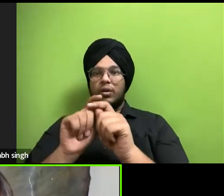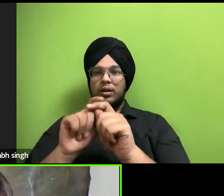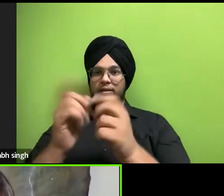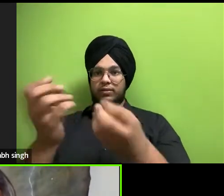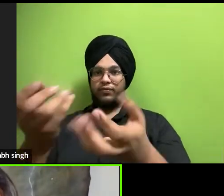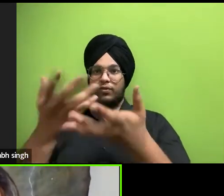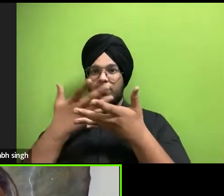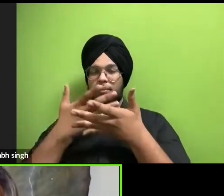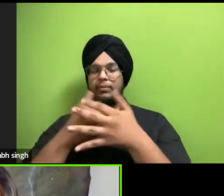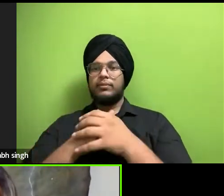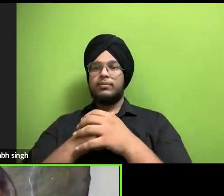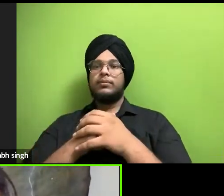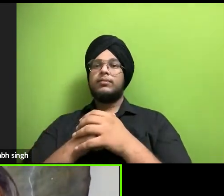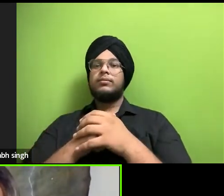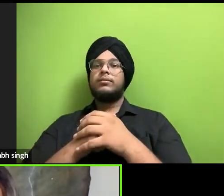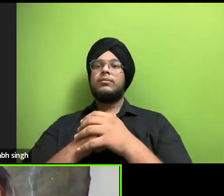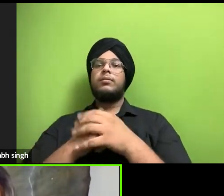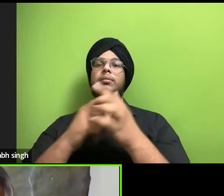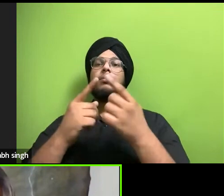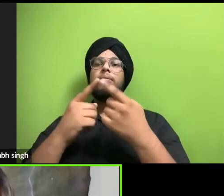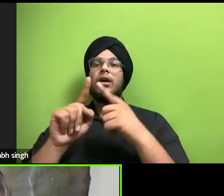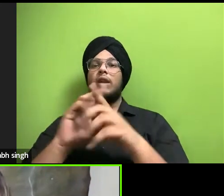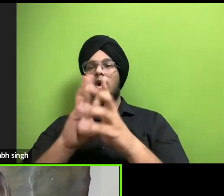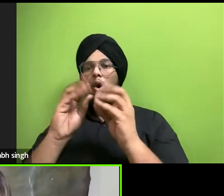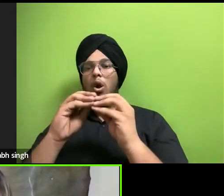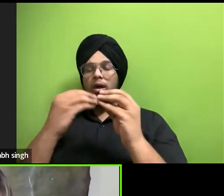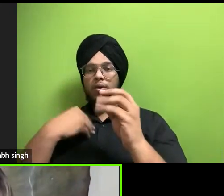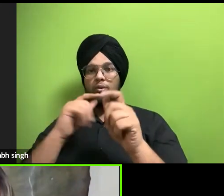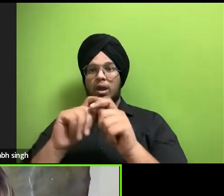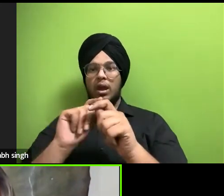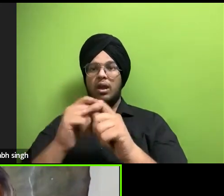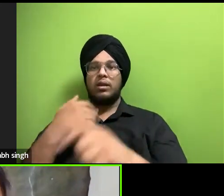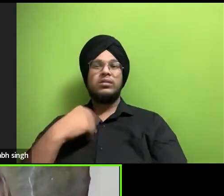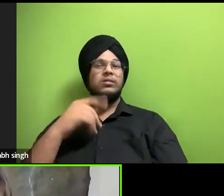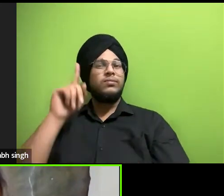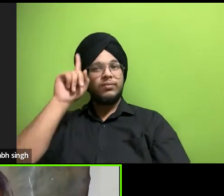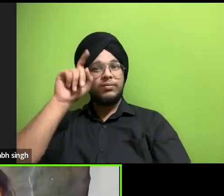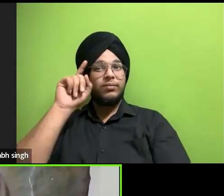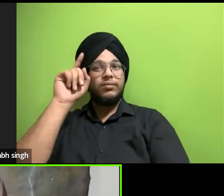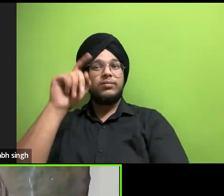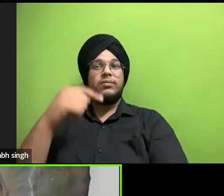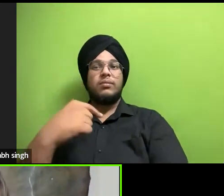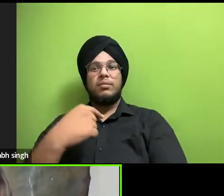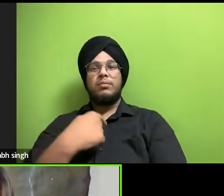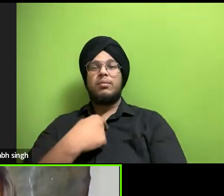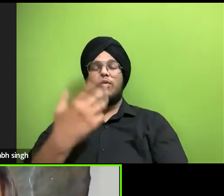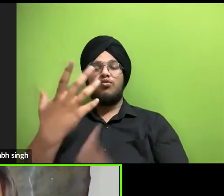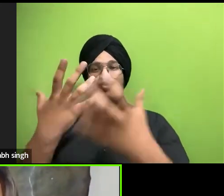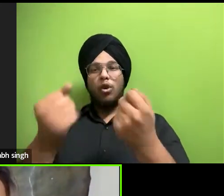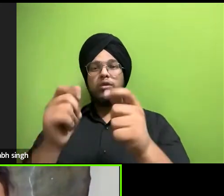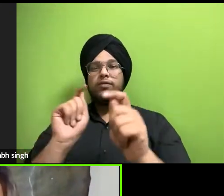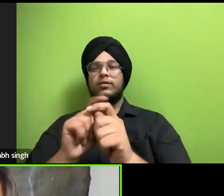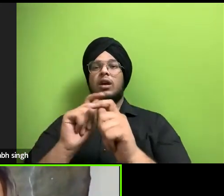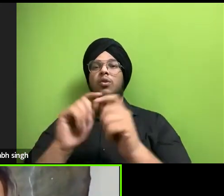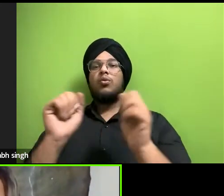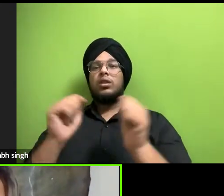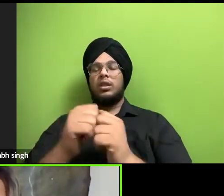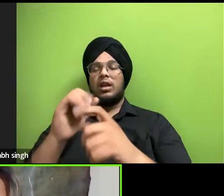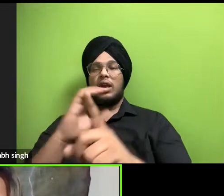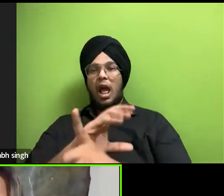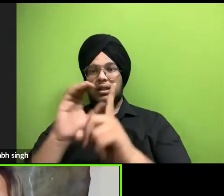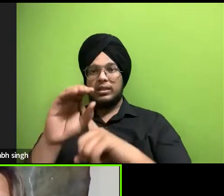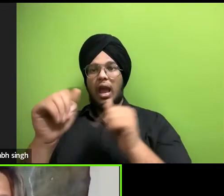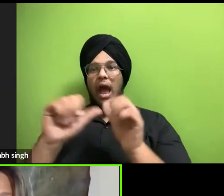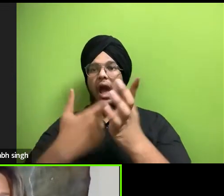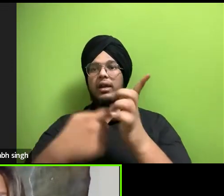Nicholson. But all the time while I was there thinking, I want to work with culture and the arts, but